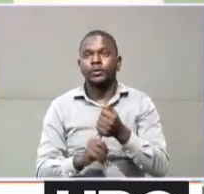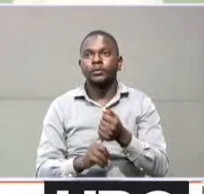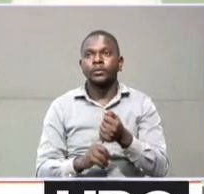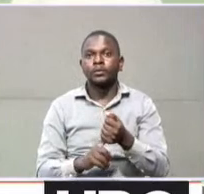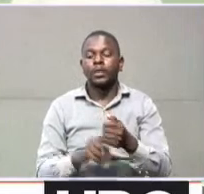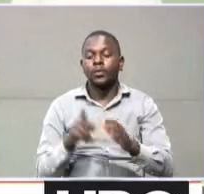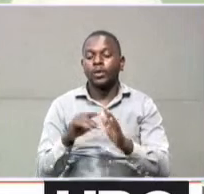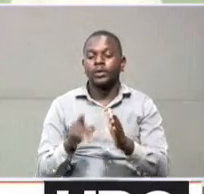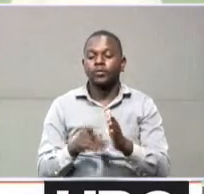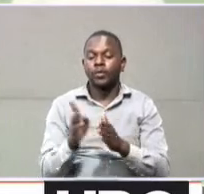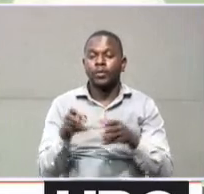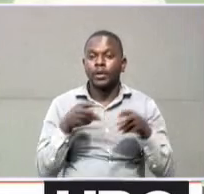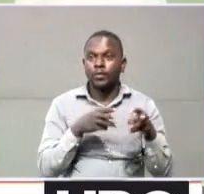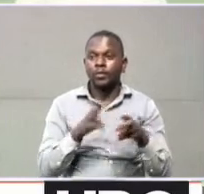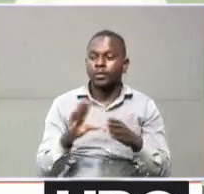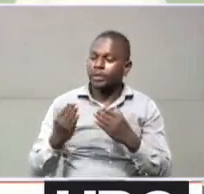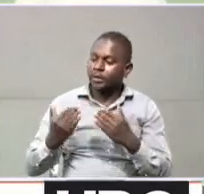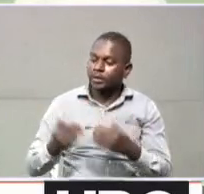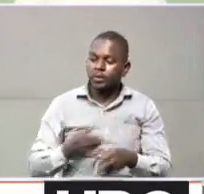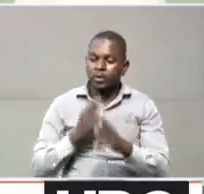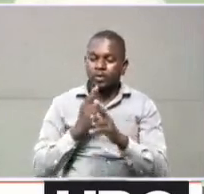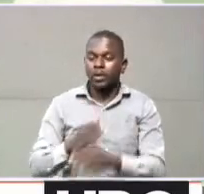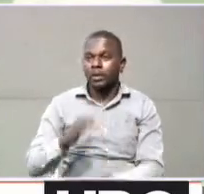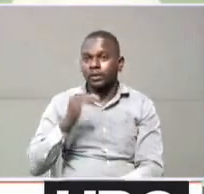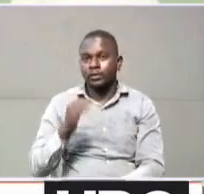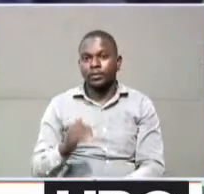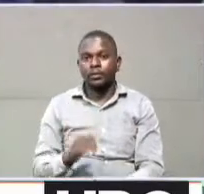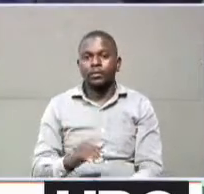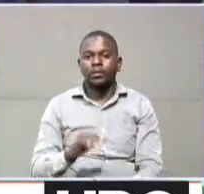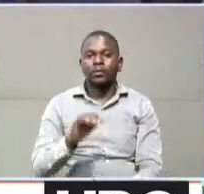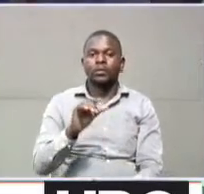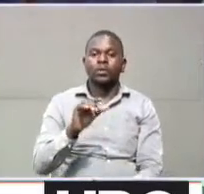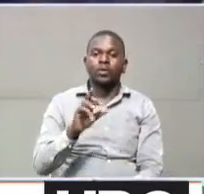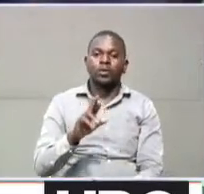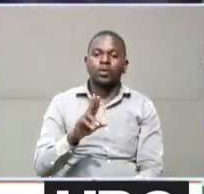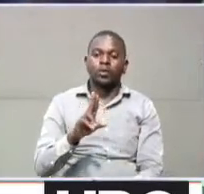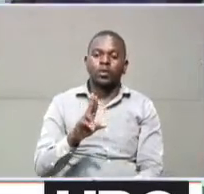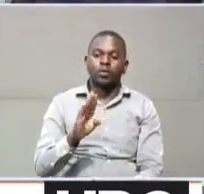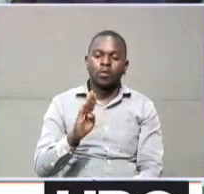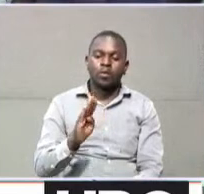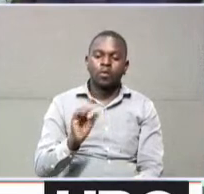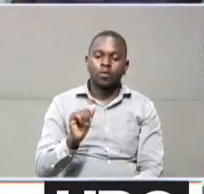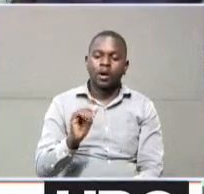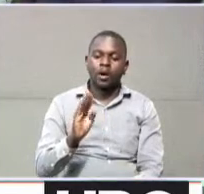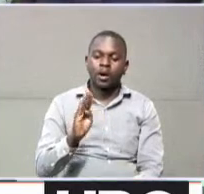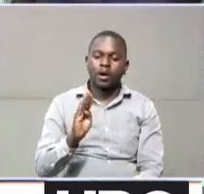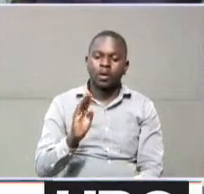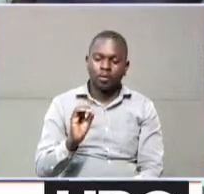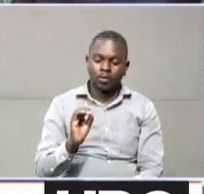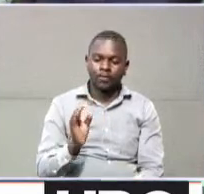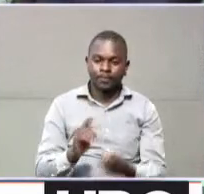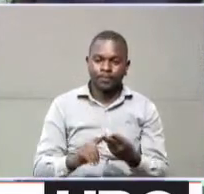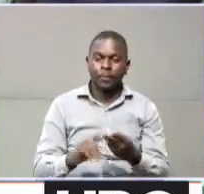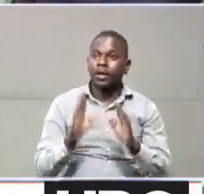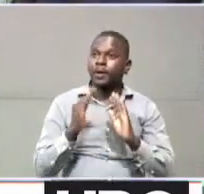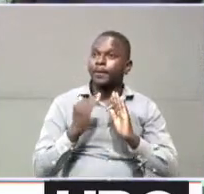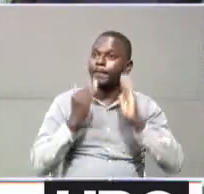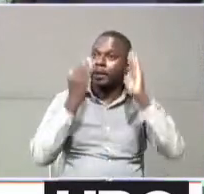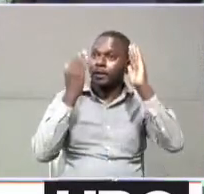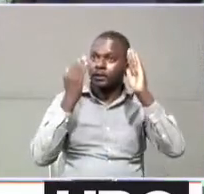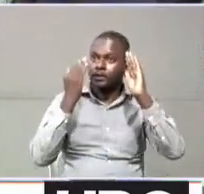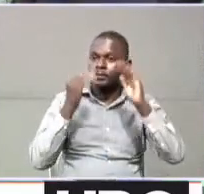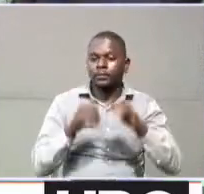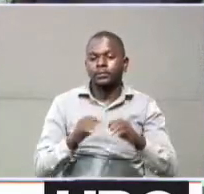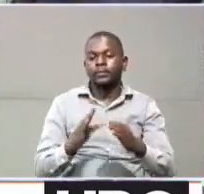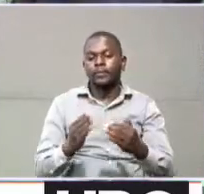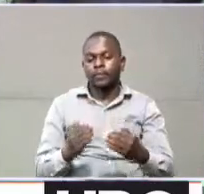from the parish development model thank you right now every speaker then making yes thank you